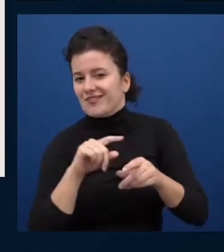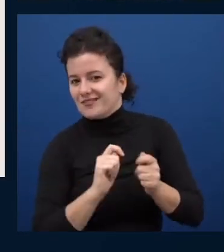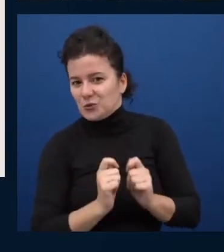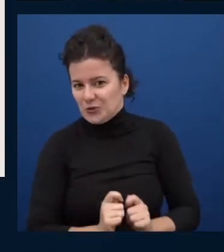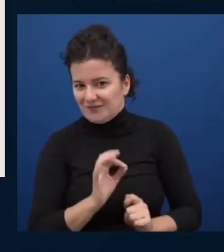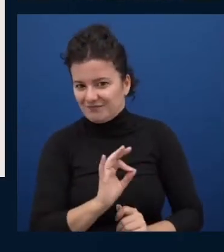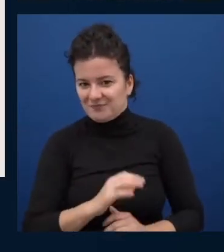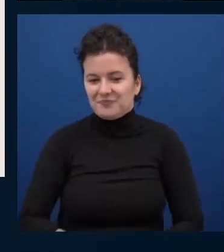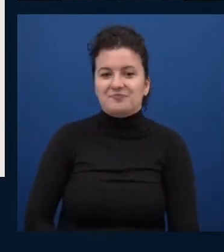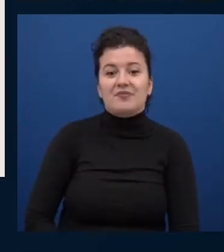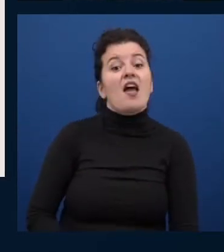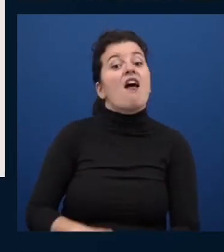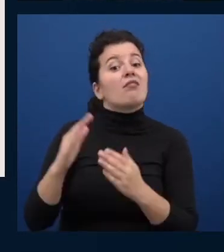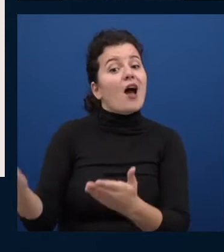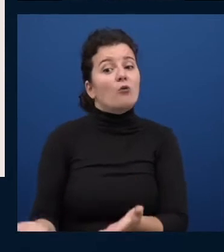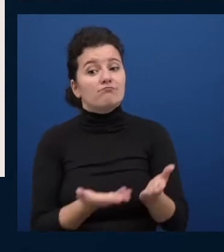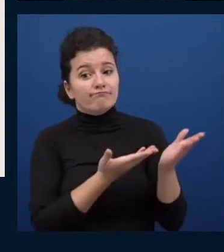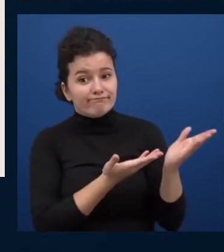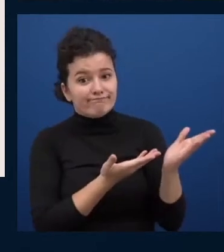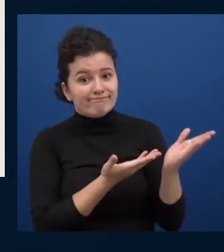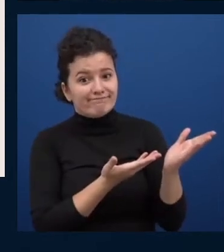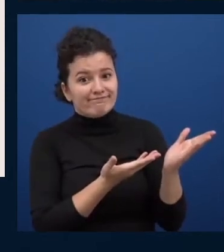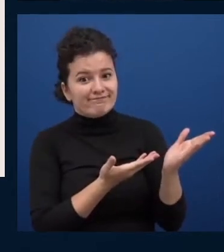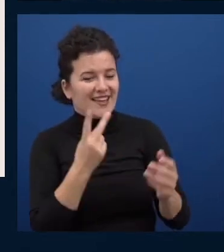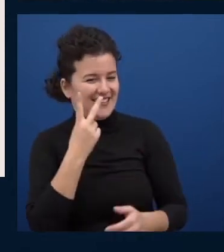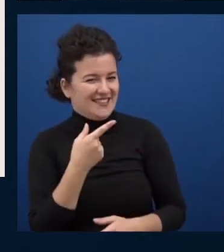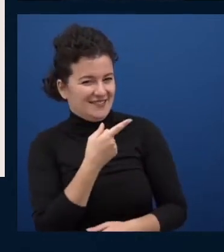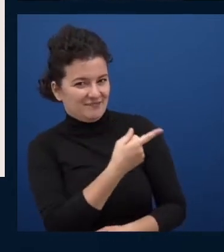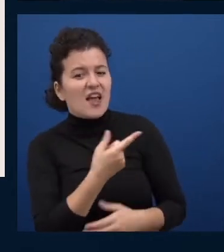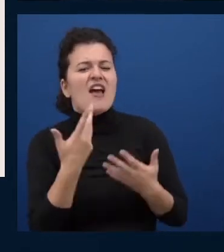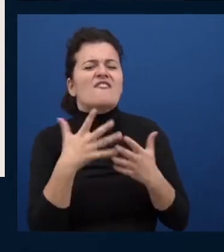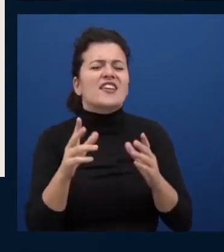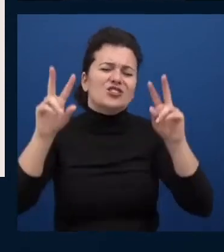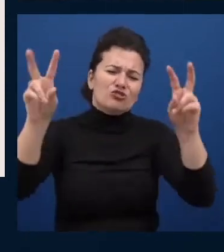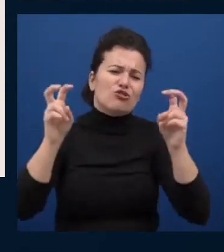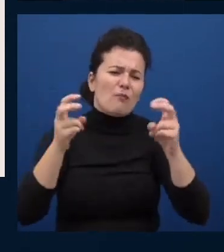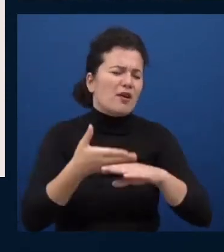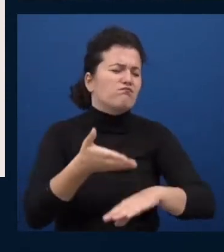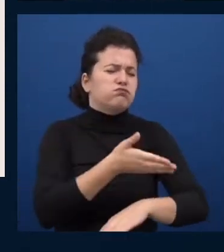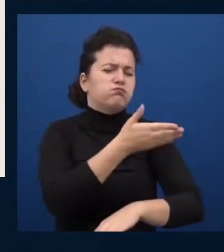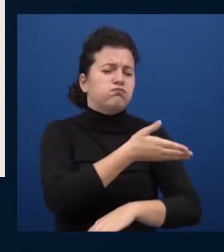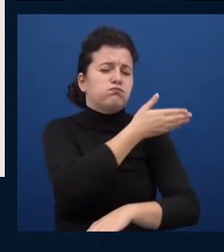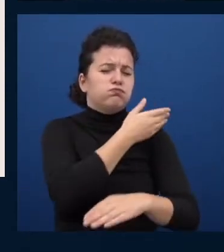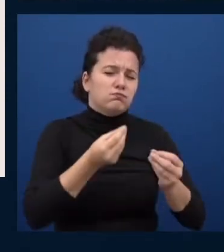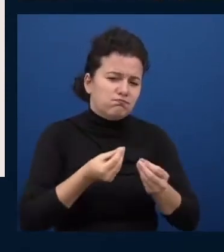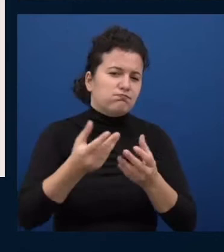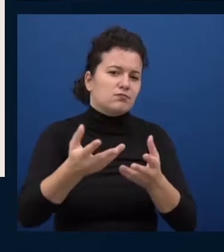have deploy on premises. We've been talking about that for a long time, and this month